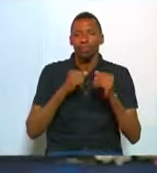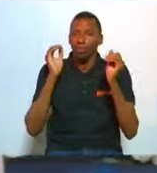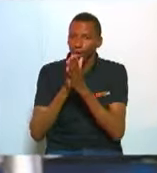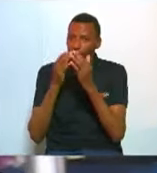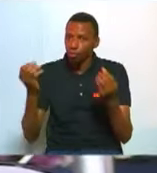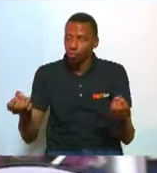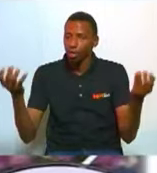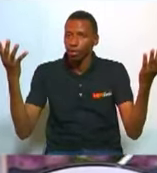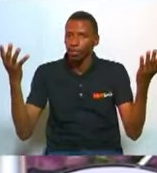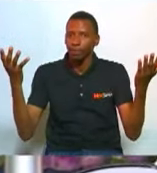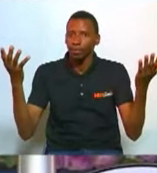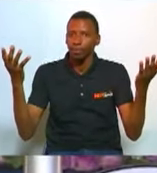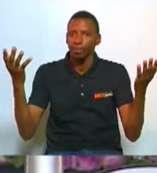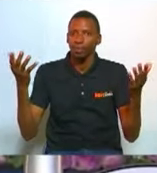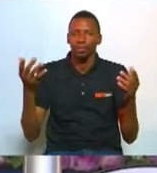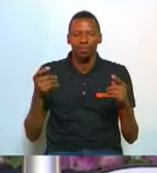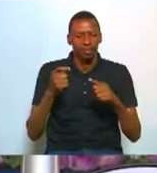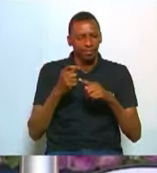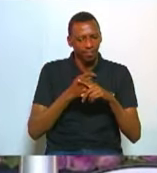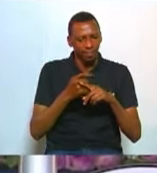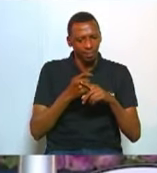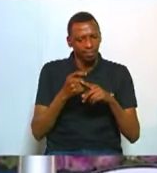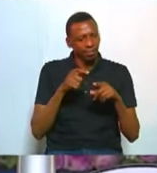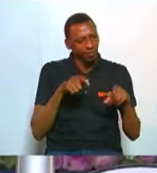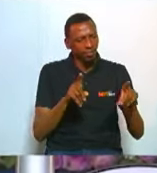Hallelujah. Train yourself.